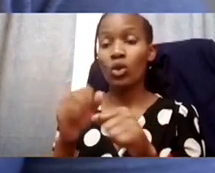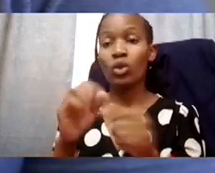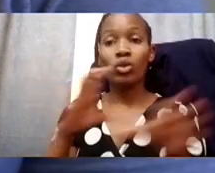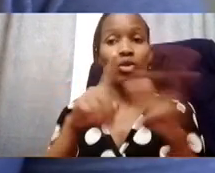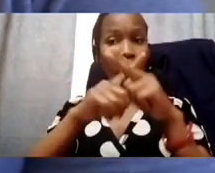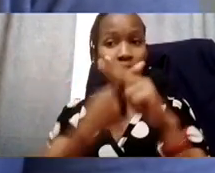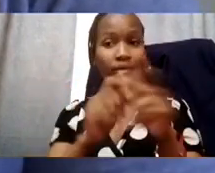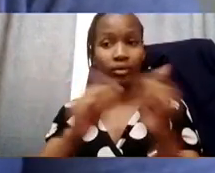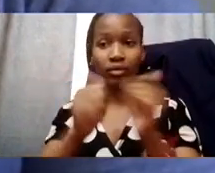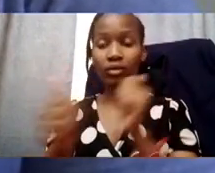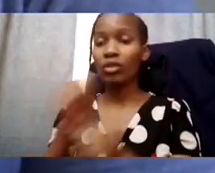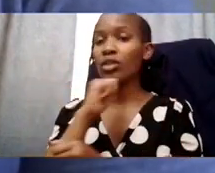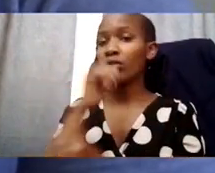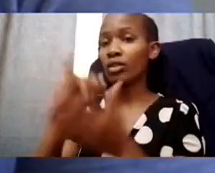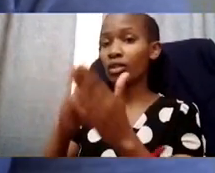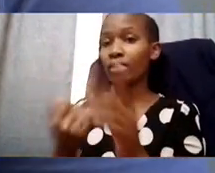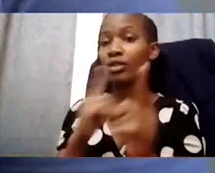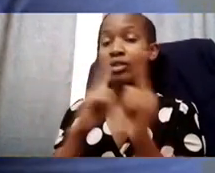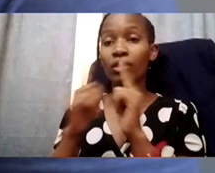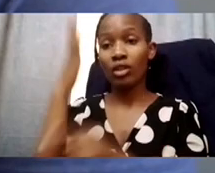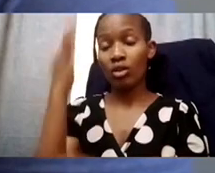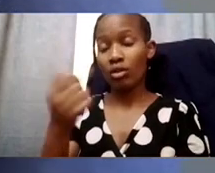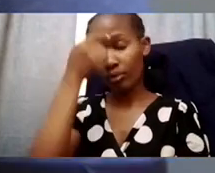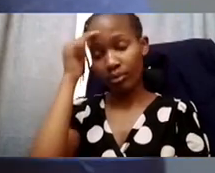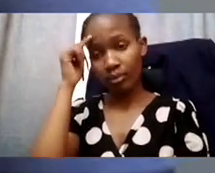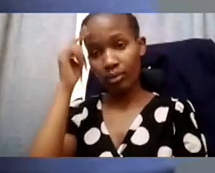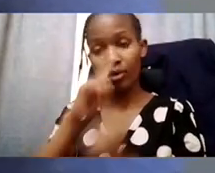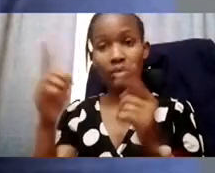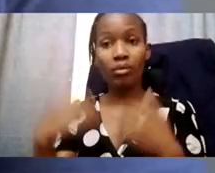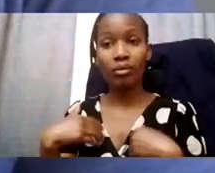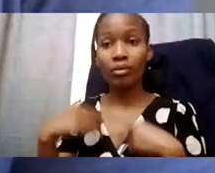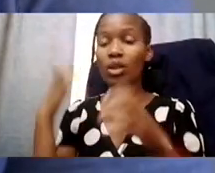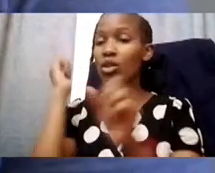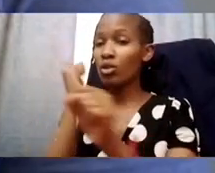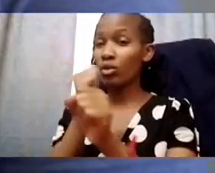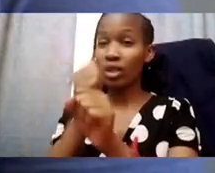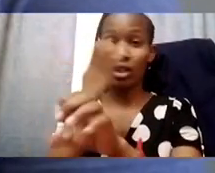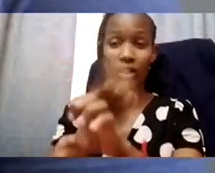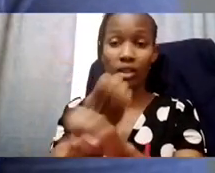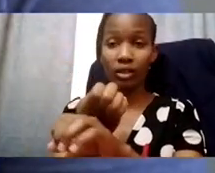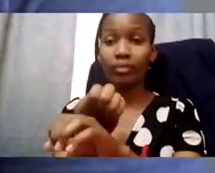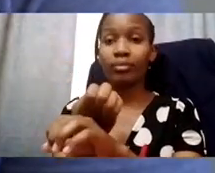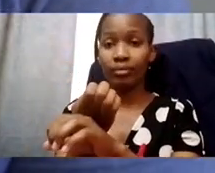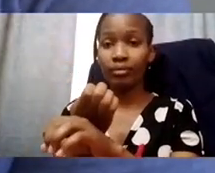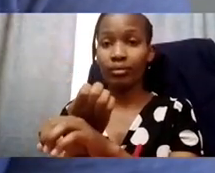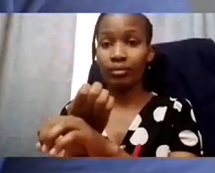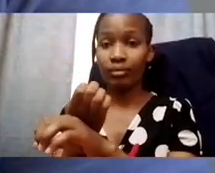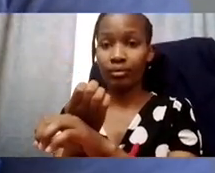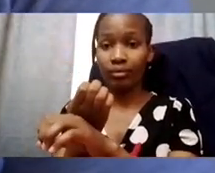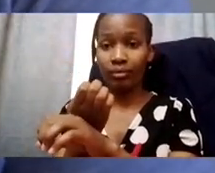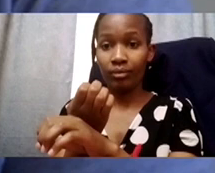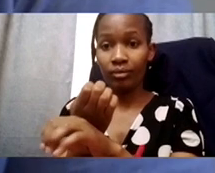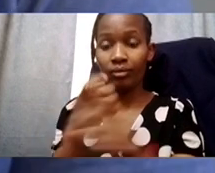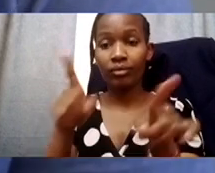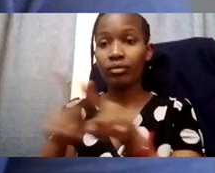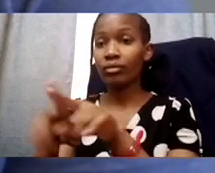it was not just picking the athletes for the Olympics, but we had to work very hard together with the U.S. and also the Kenya government. And our